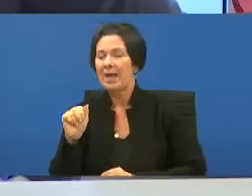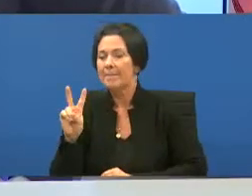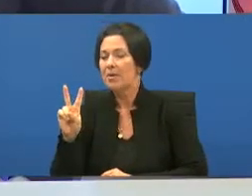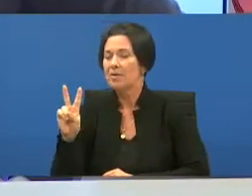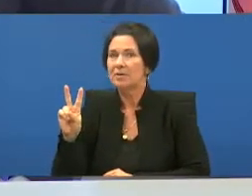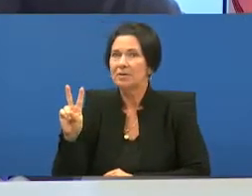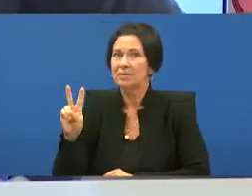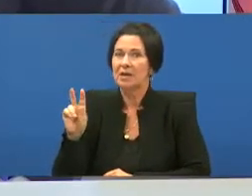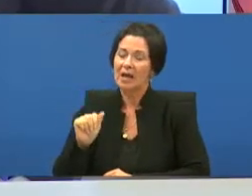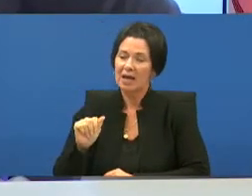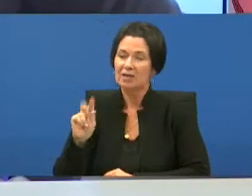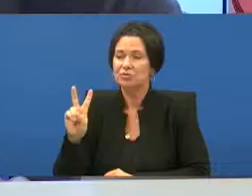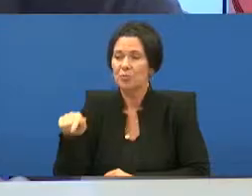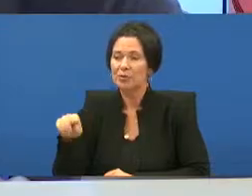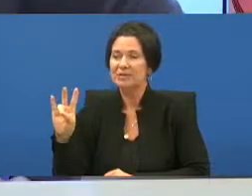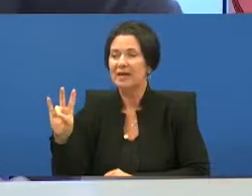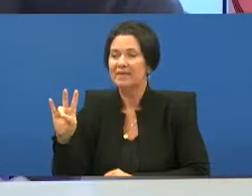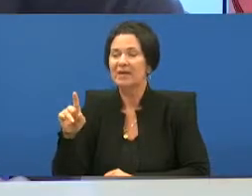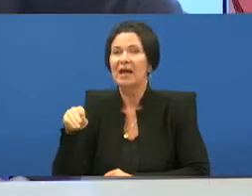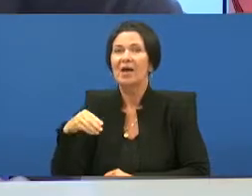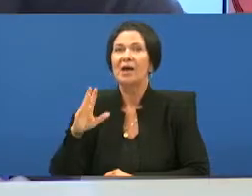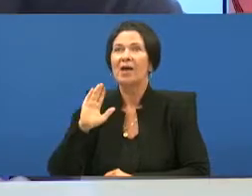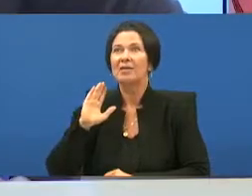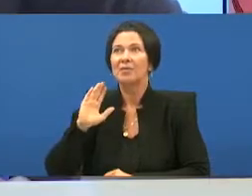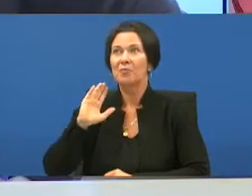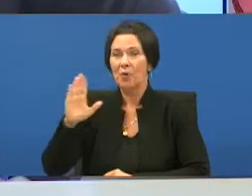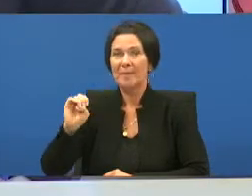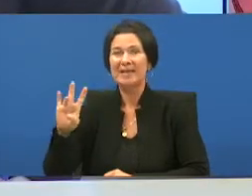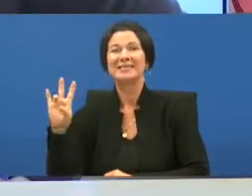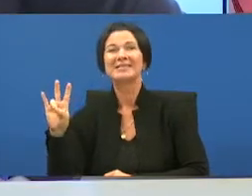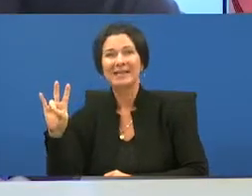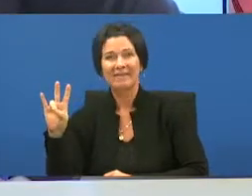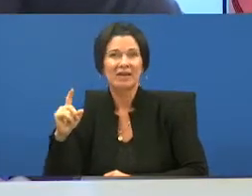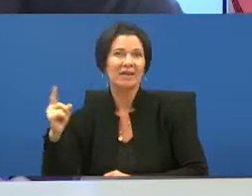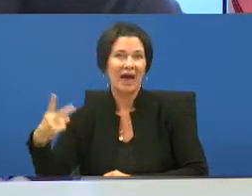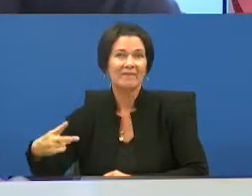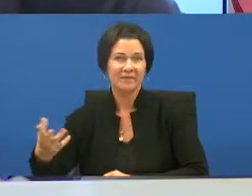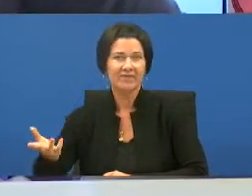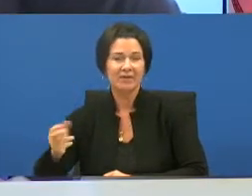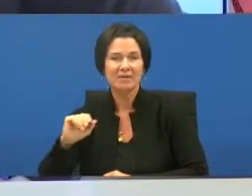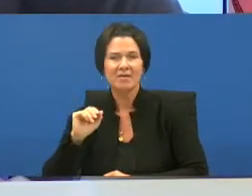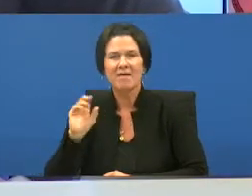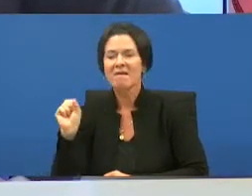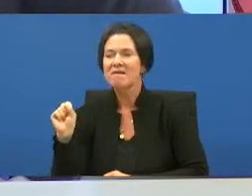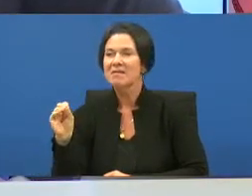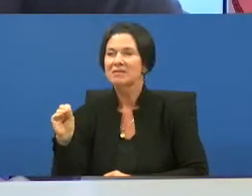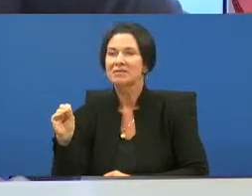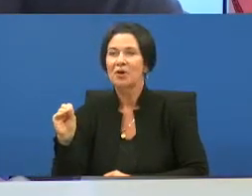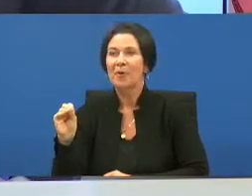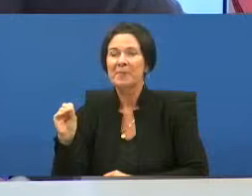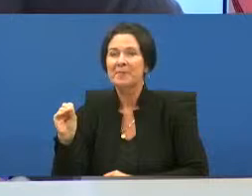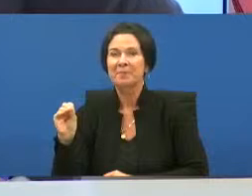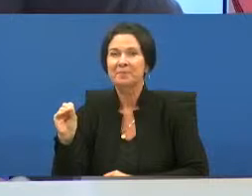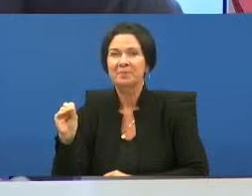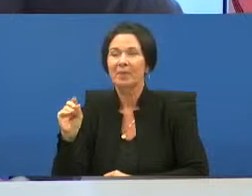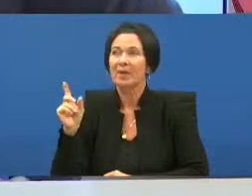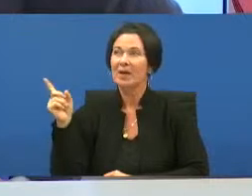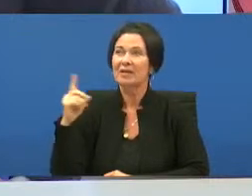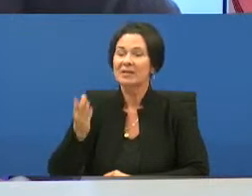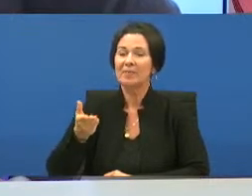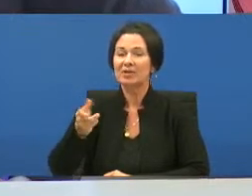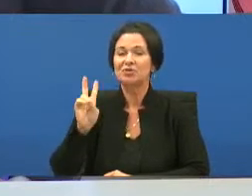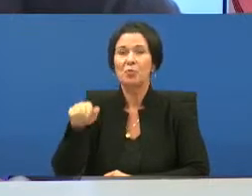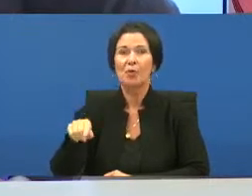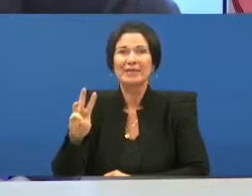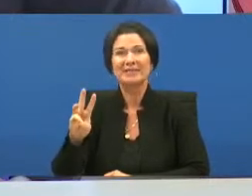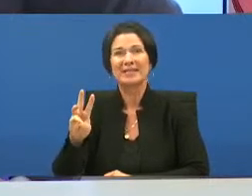A2.7, which would allow 7.3. 7.3. Now, they said their proposal is 2.6 per acre.